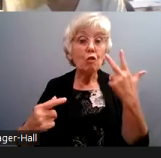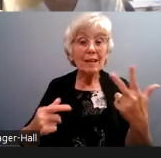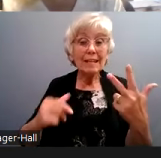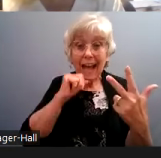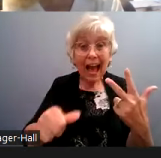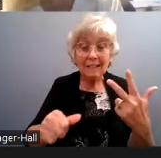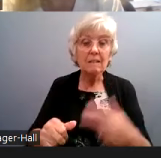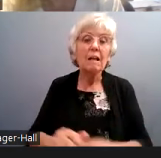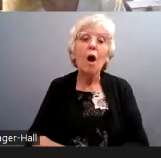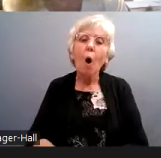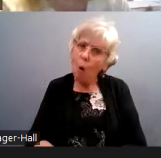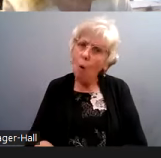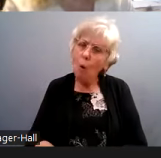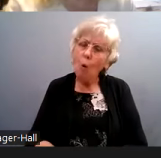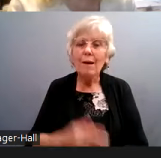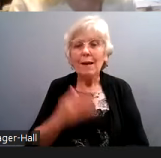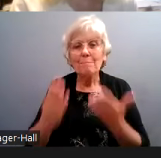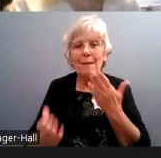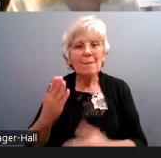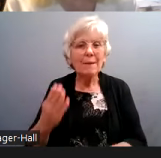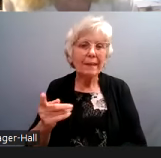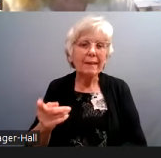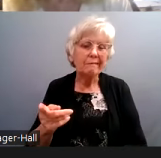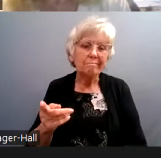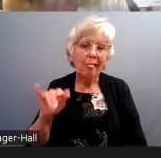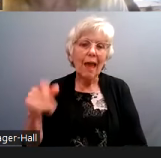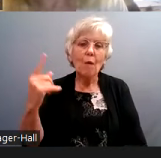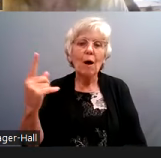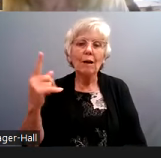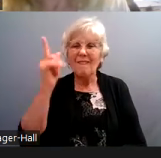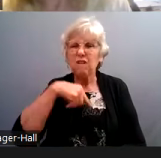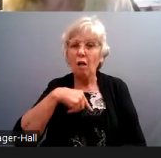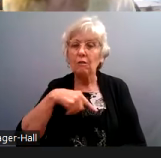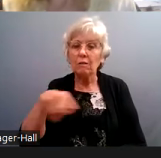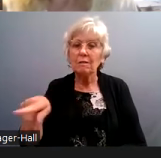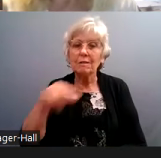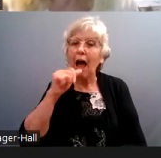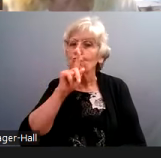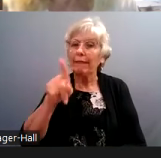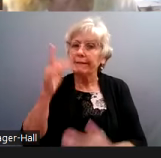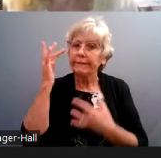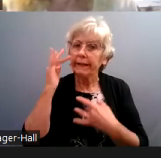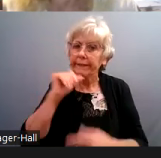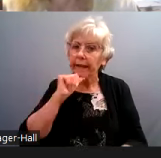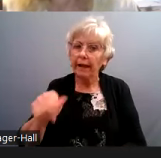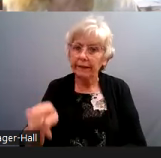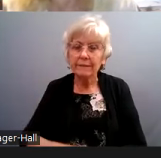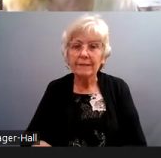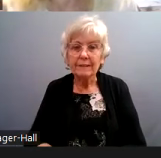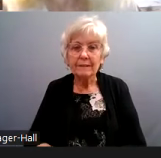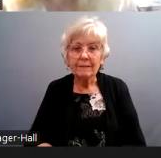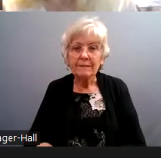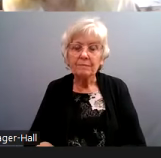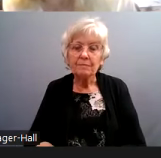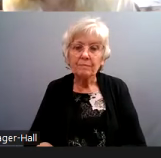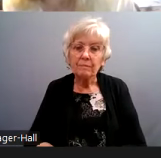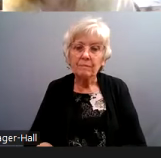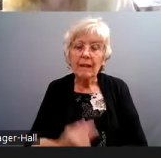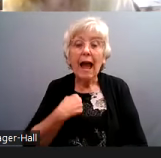then I might say, okay, maybe that one might be a false positive. Because I think